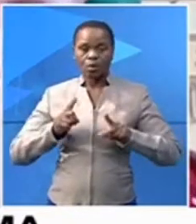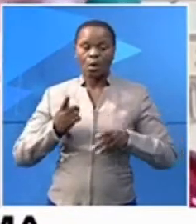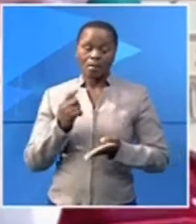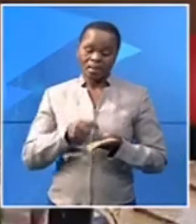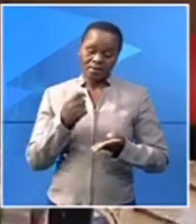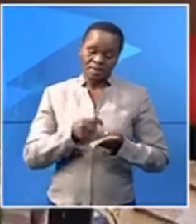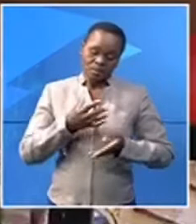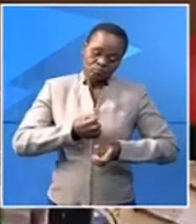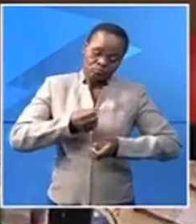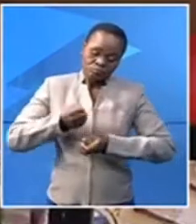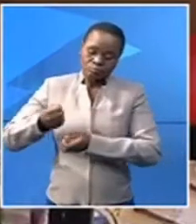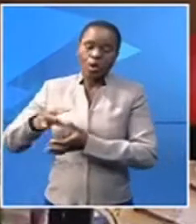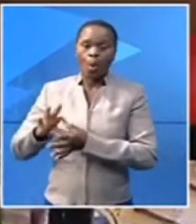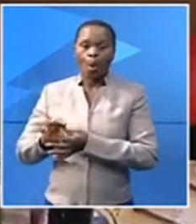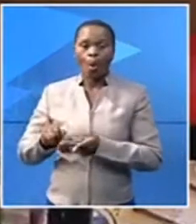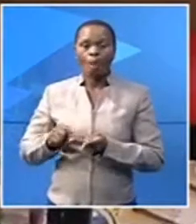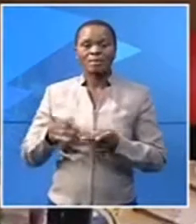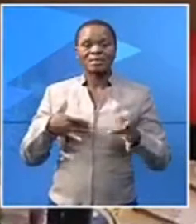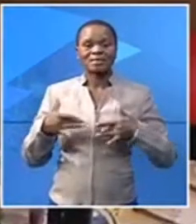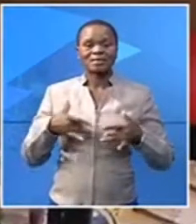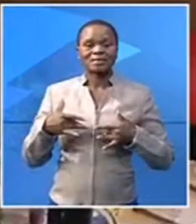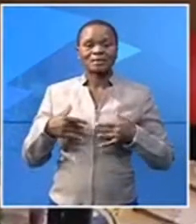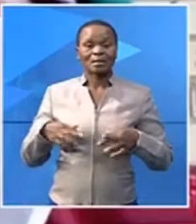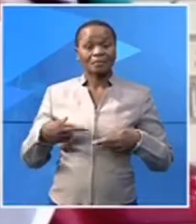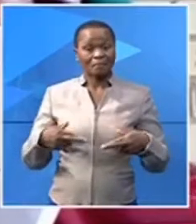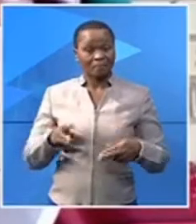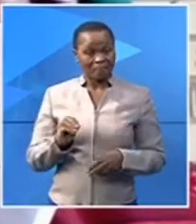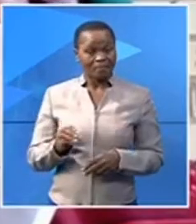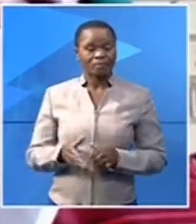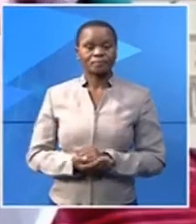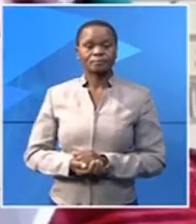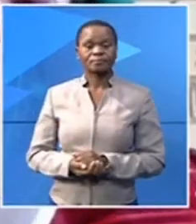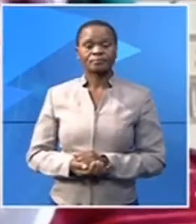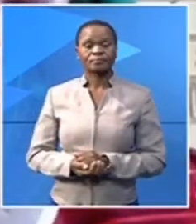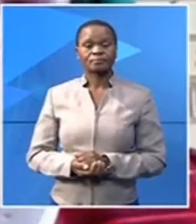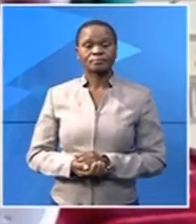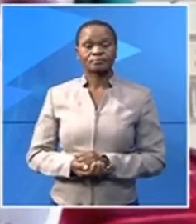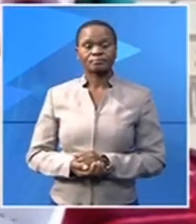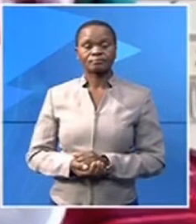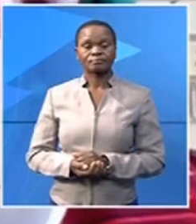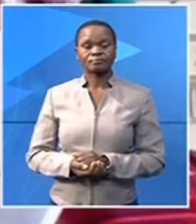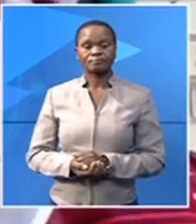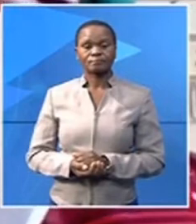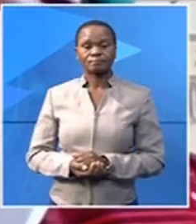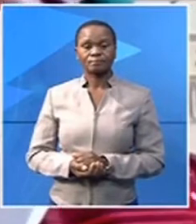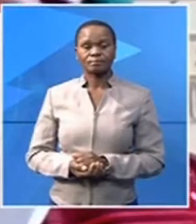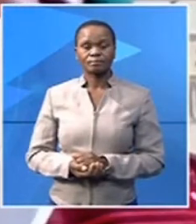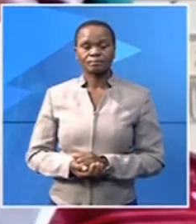takeaways, and the conferencing facilities are prohibited for now